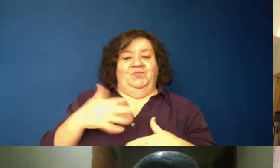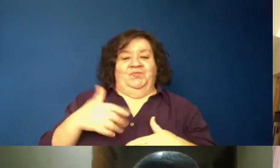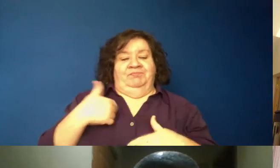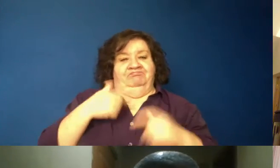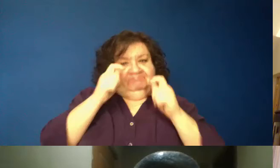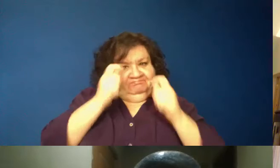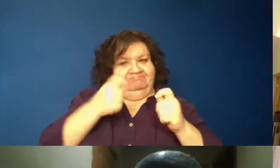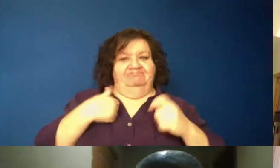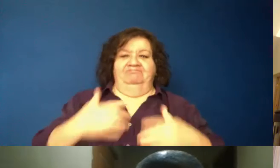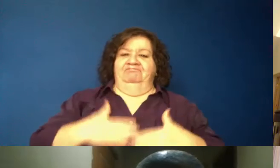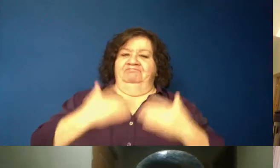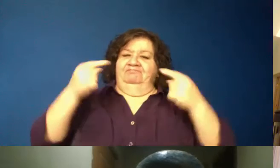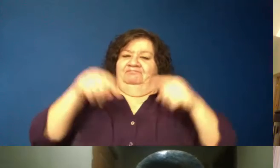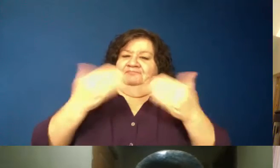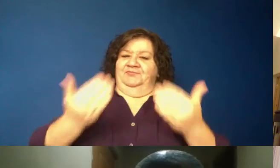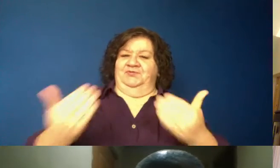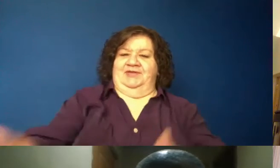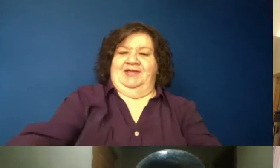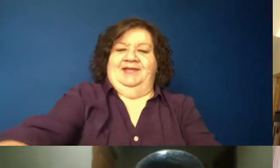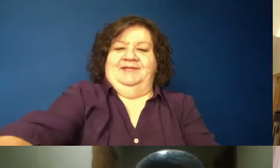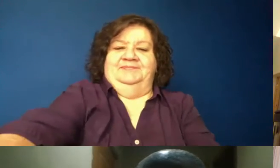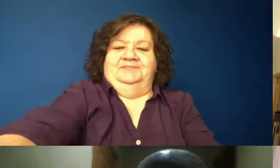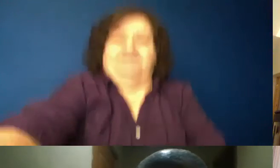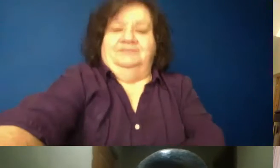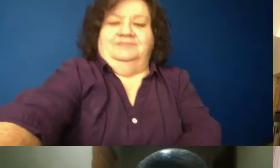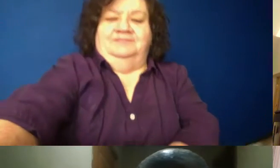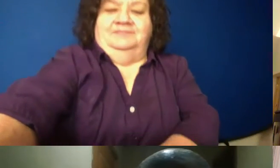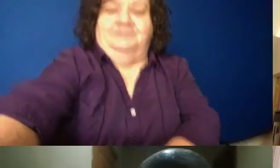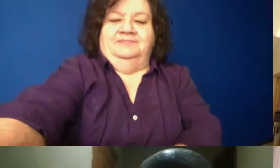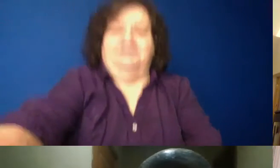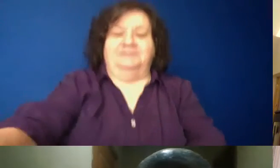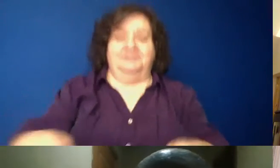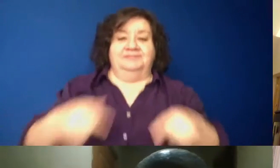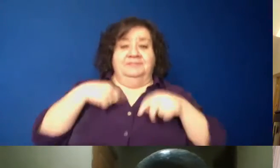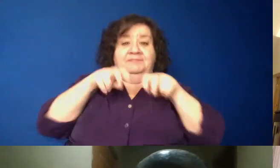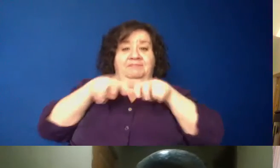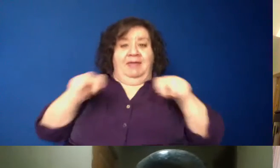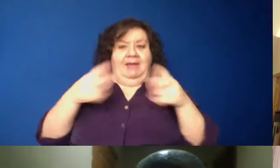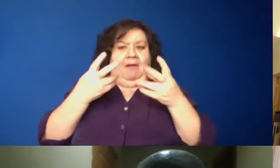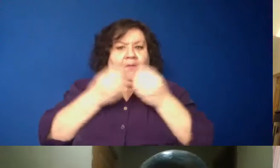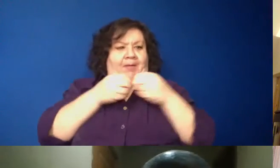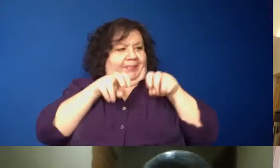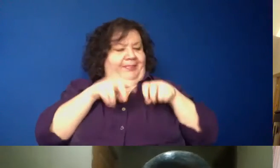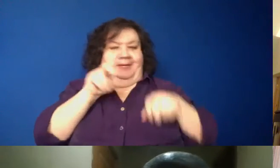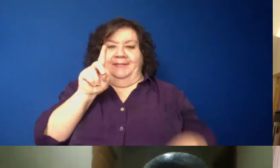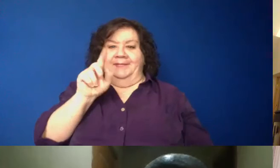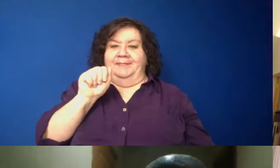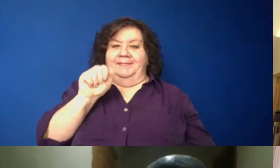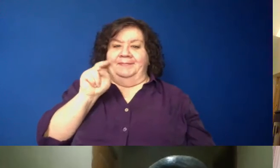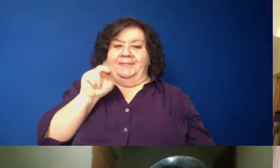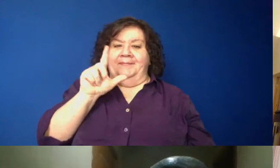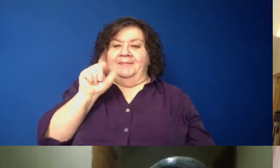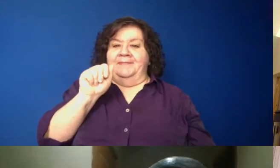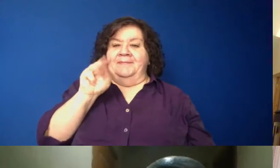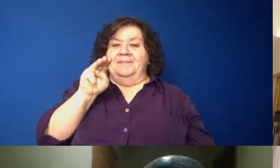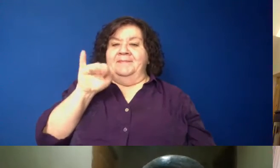Lamy, who's doing such tremendous work as the chair of the UN CRPD committee. Yes, it's been 2